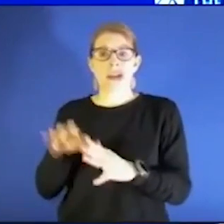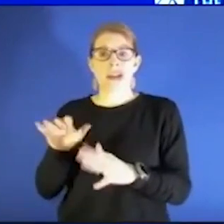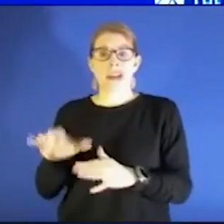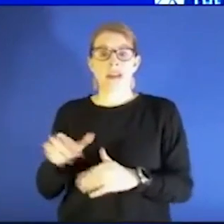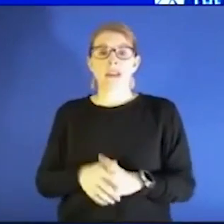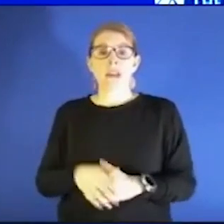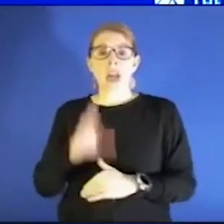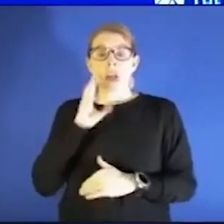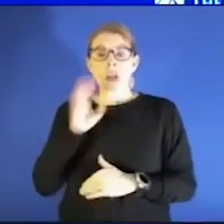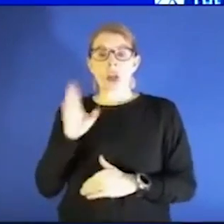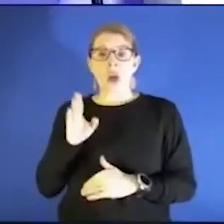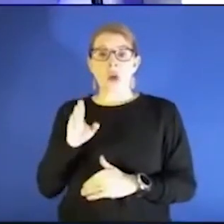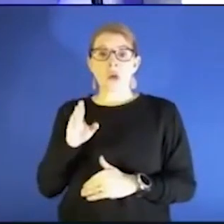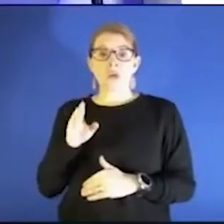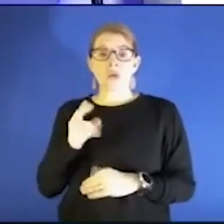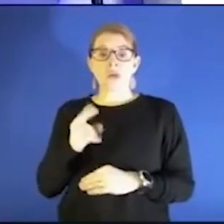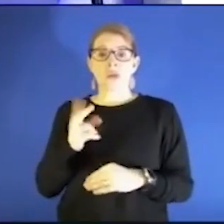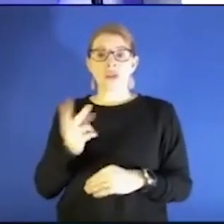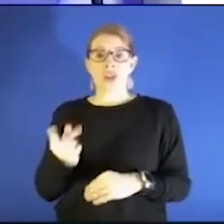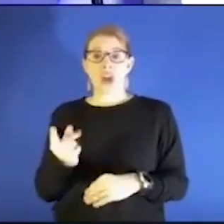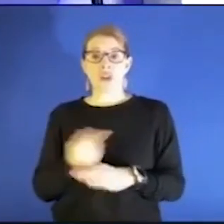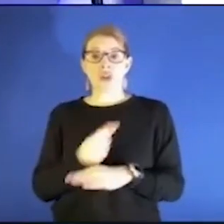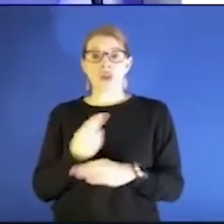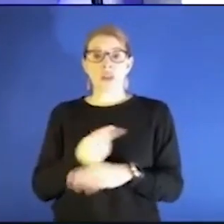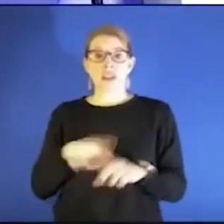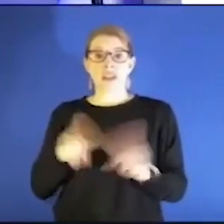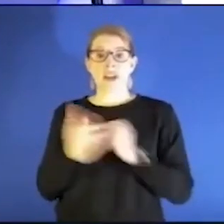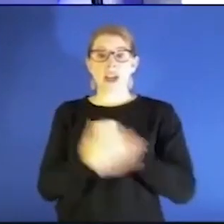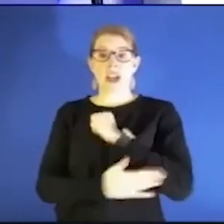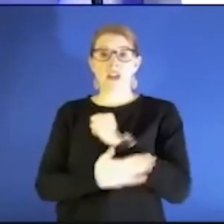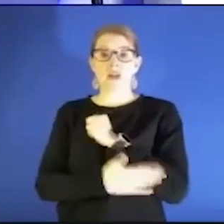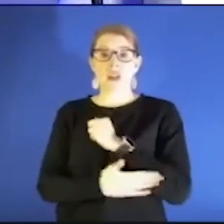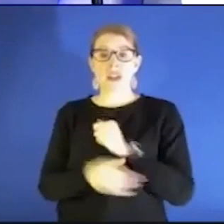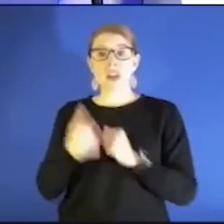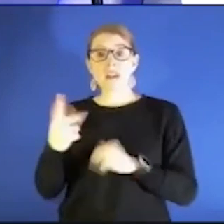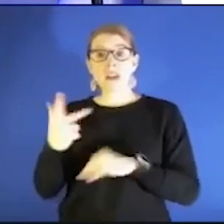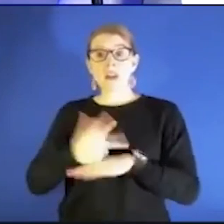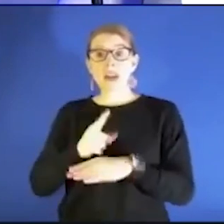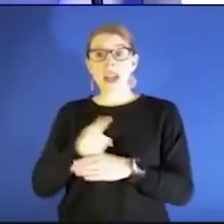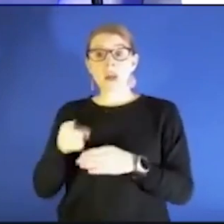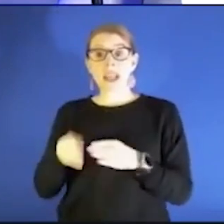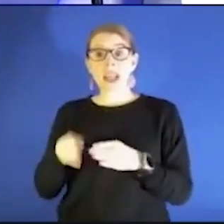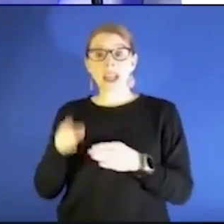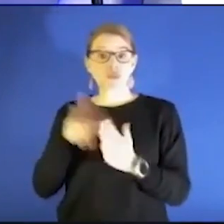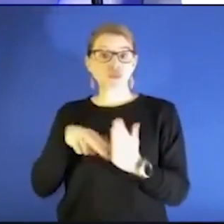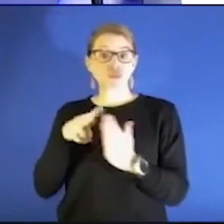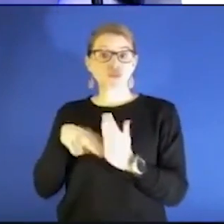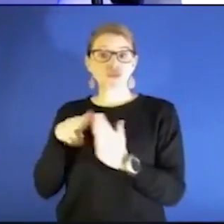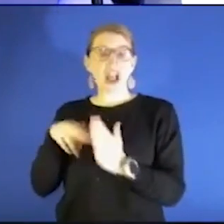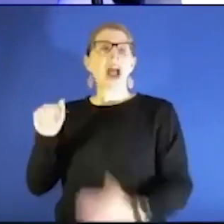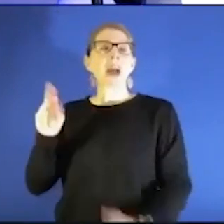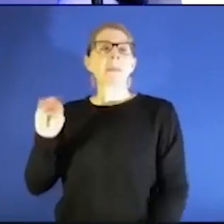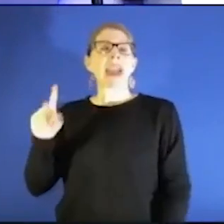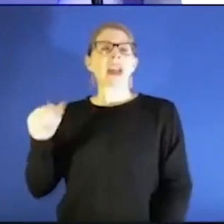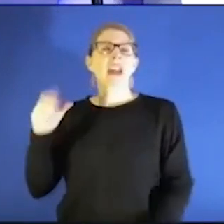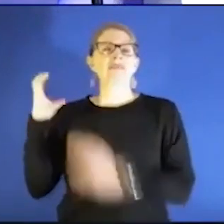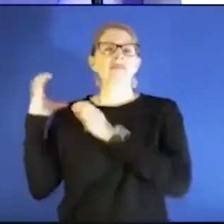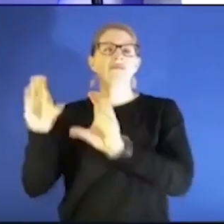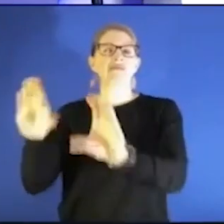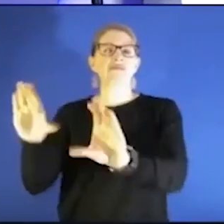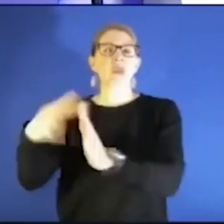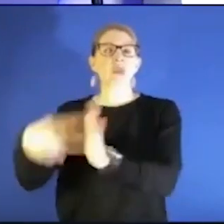other countries as well. All right, well, it's a 3-day weekend. You got a lot of reading to do on that one. I'll let Amanda read Put that on the list. Okay. I have other